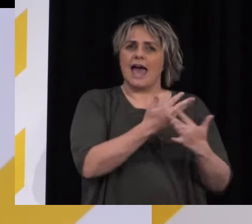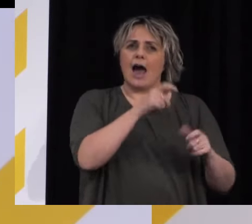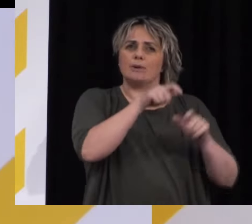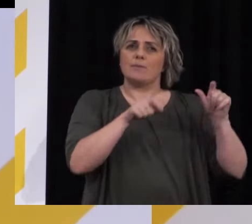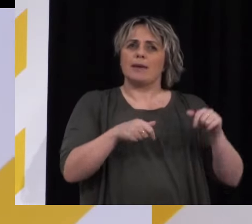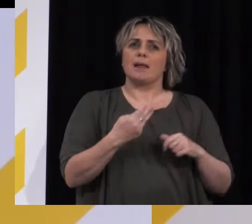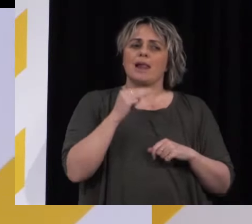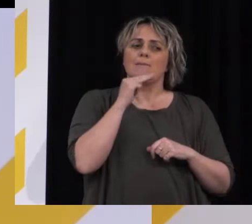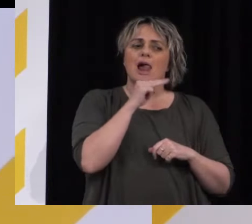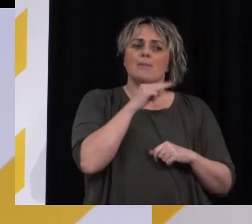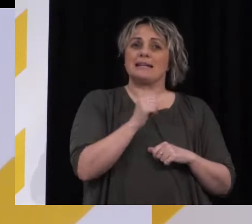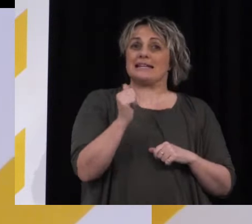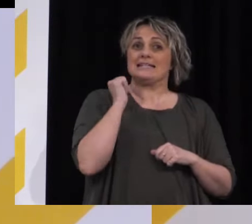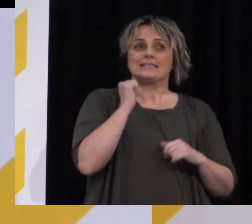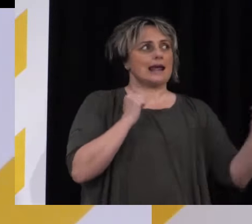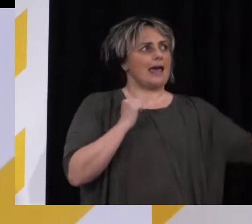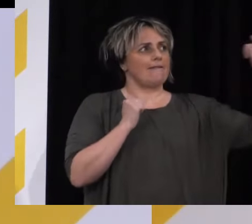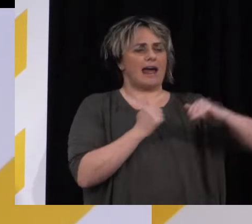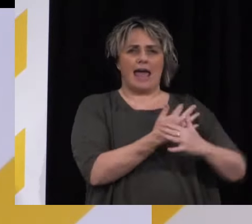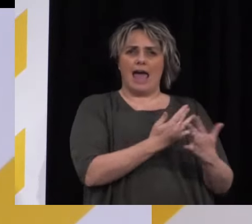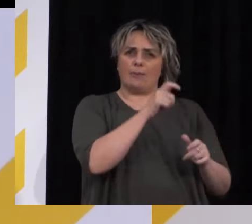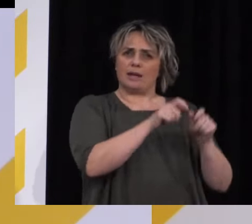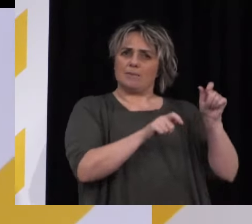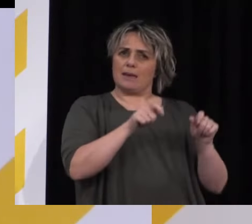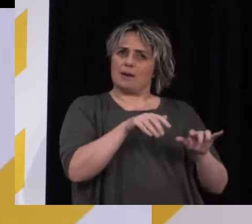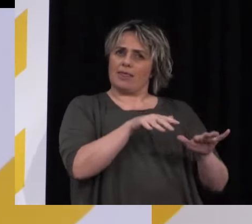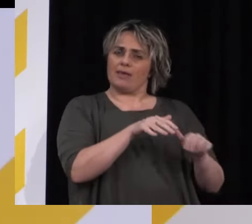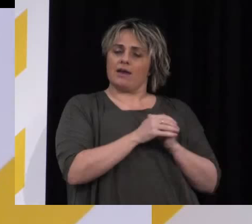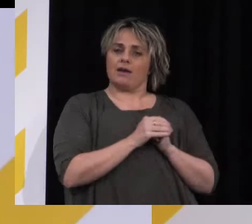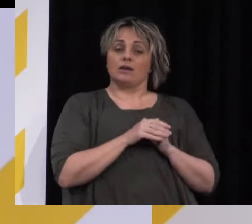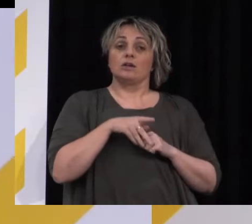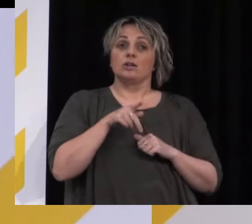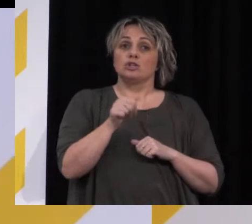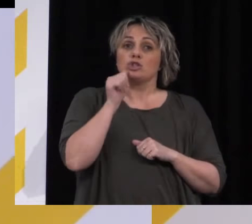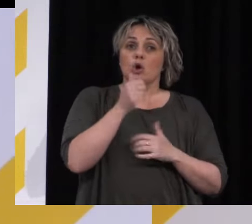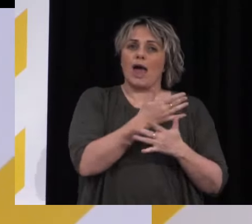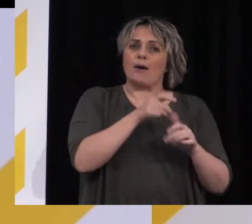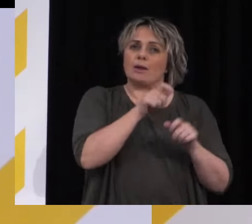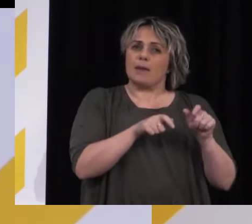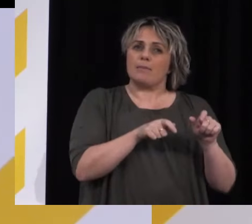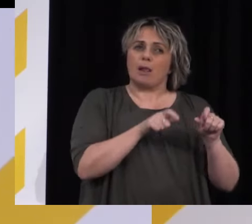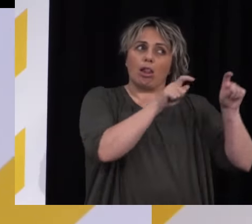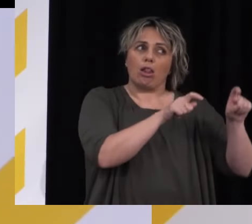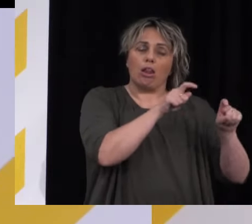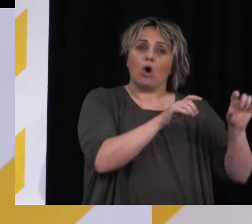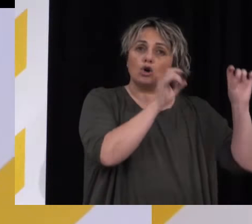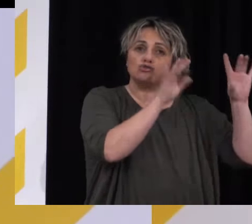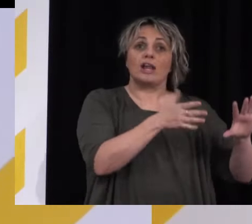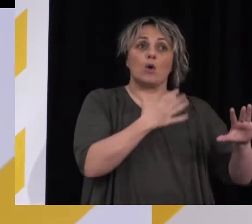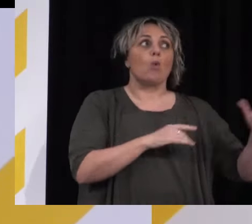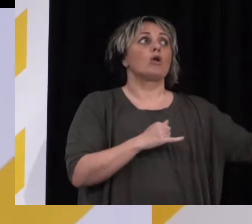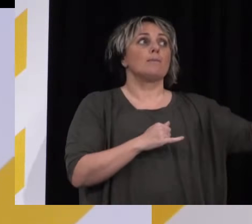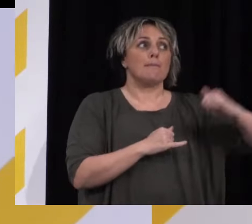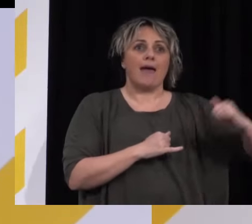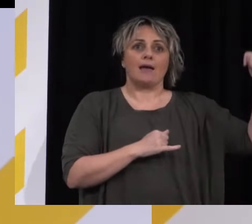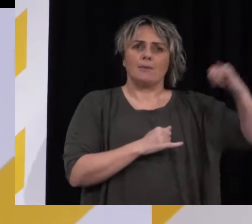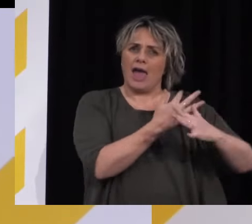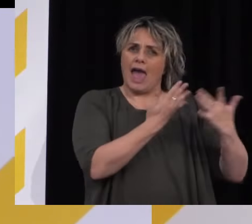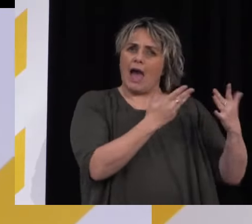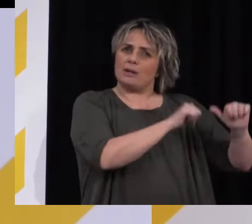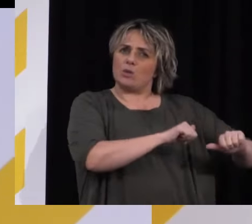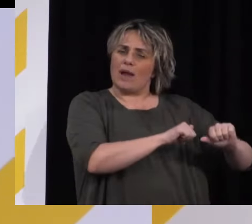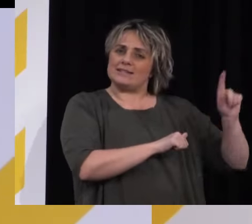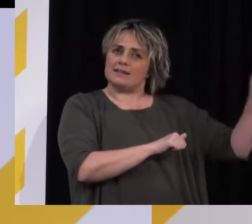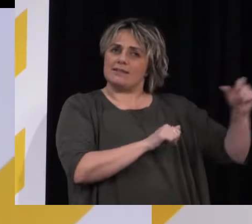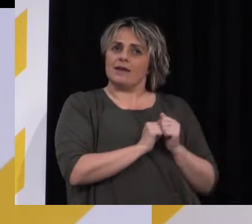flight yesterday? And do you know how many people are still in Australia who are wanting to come back on flights? And do you know how many will run